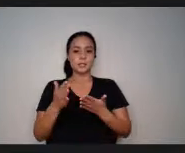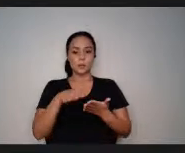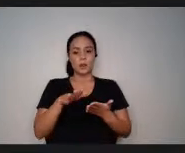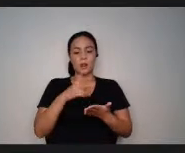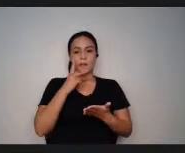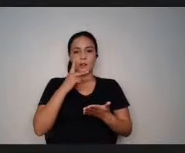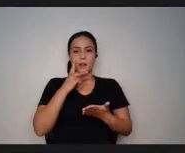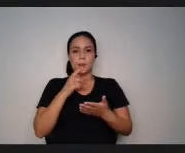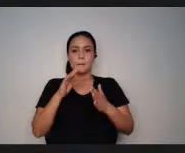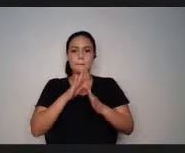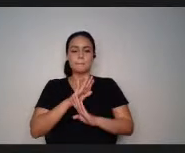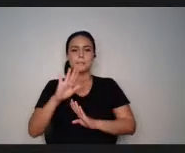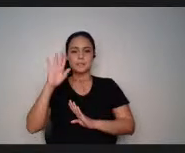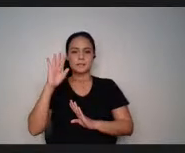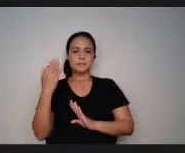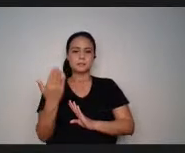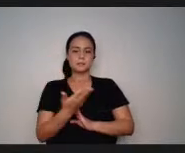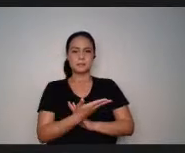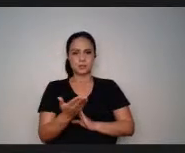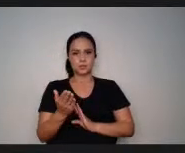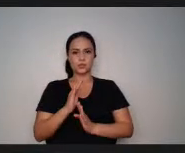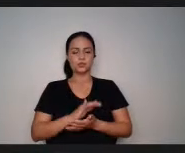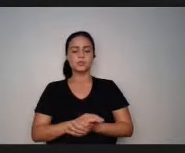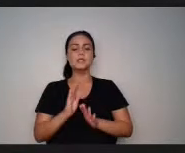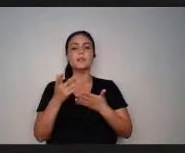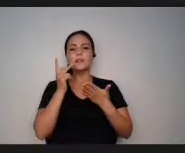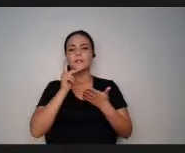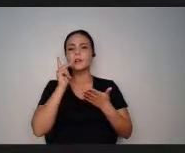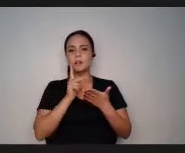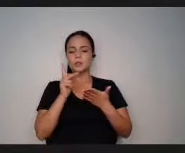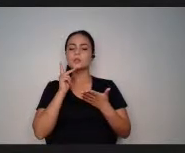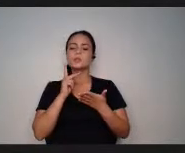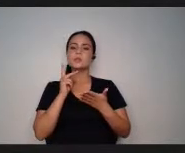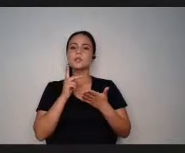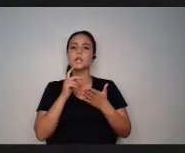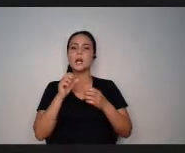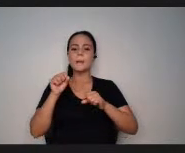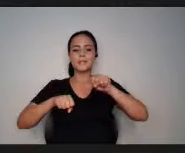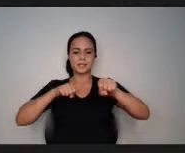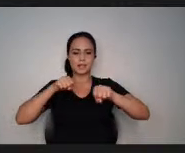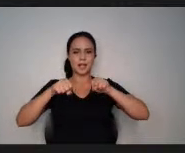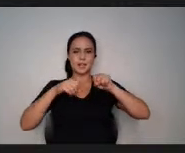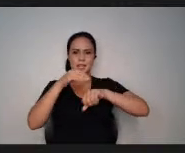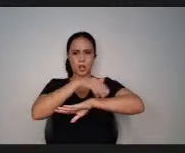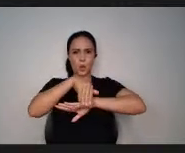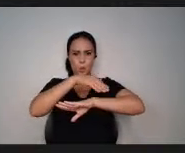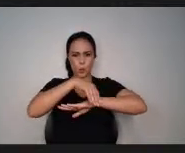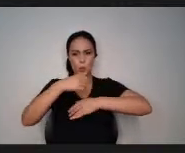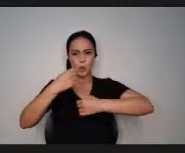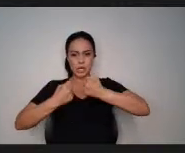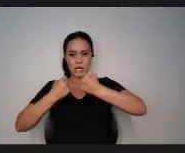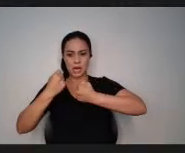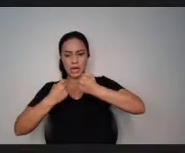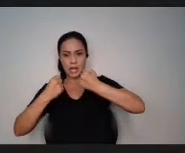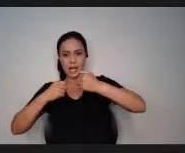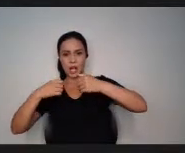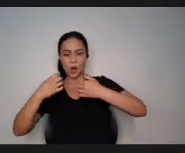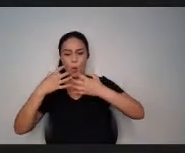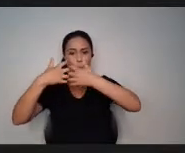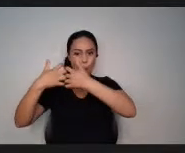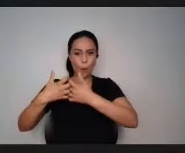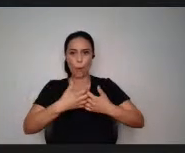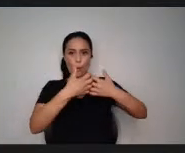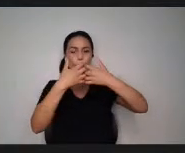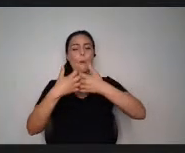So here we see that they are telling us to ride a bike in the middle of the